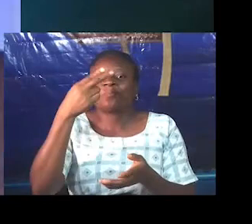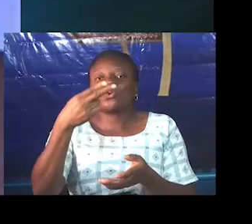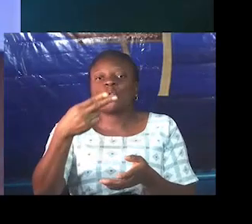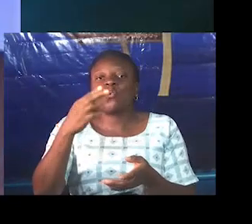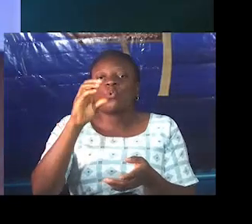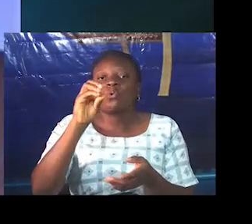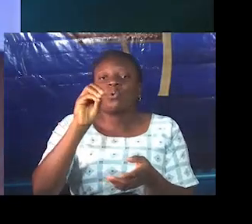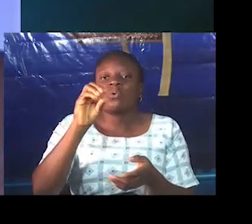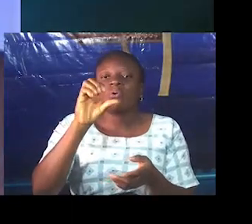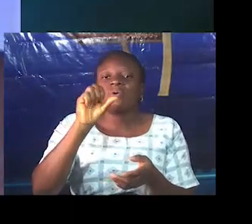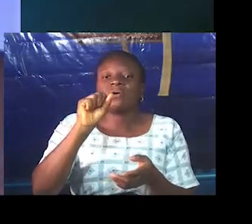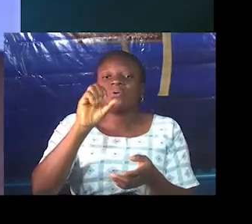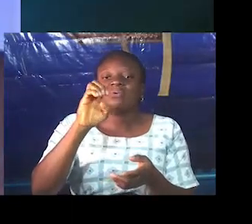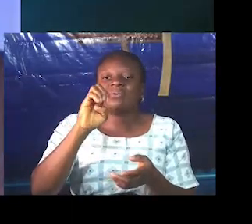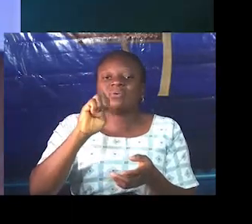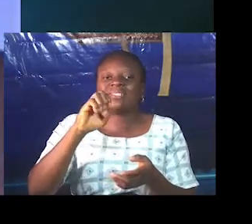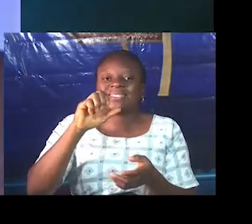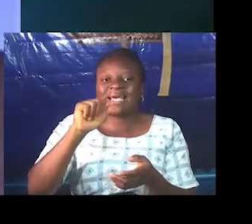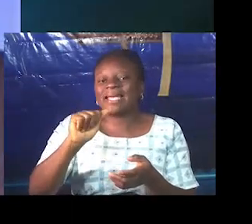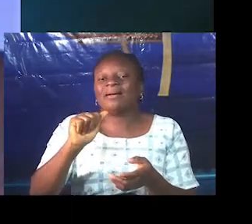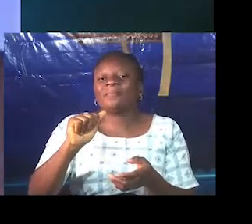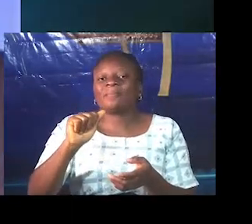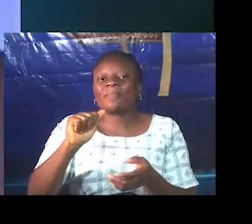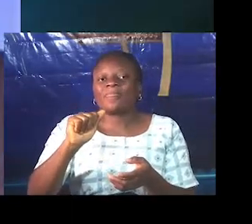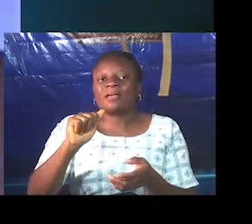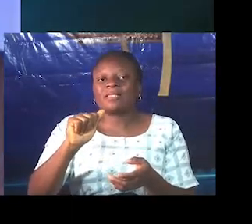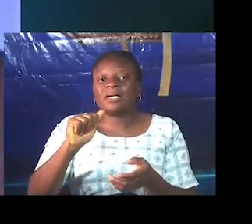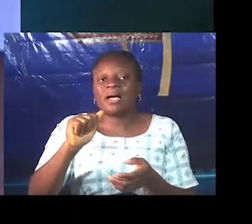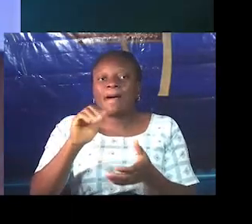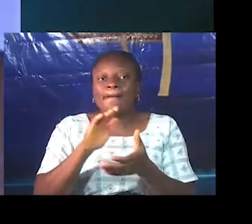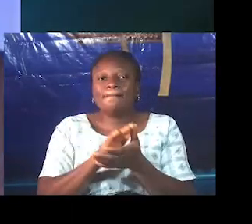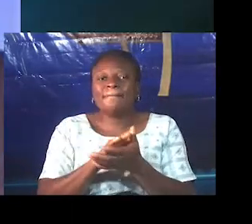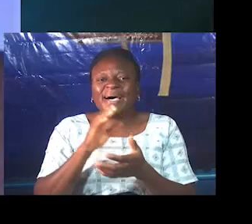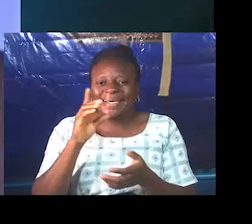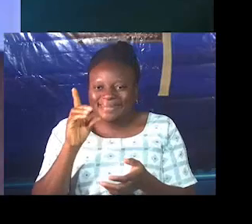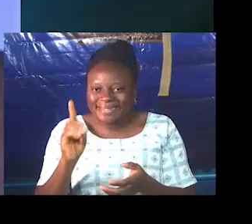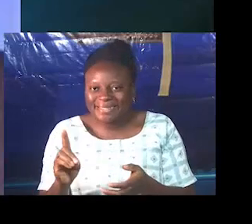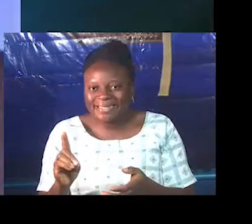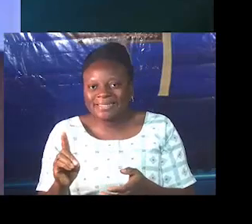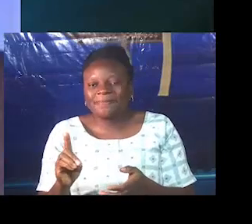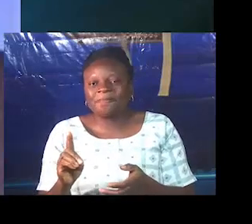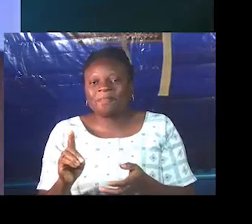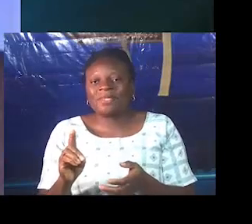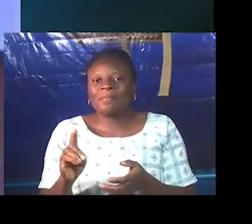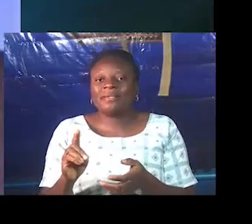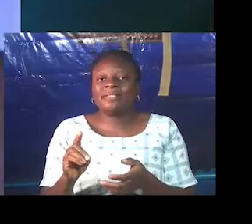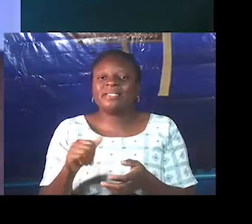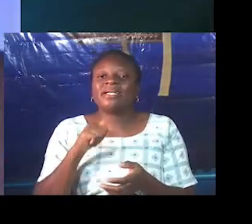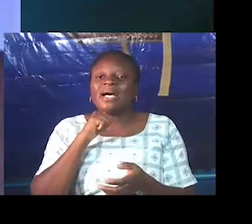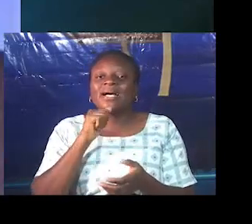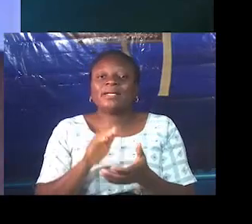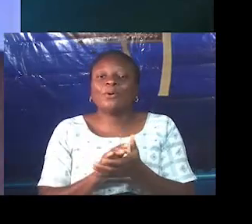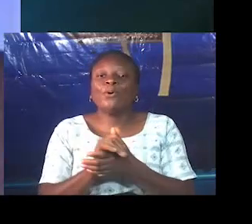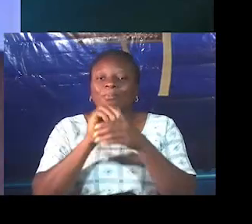Homer? A harlot. Now, one thing I want you to note is that you are not Hosea.